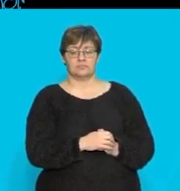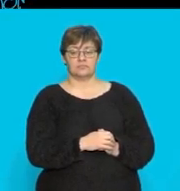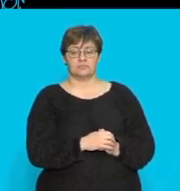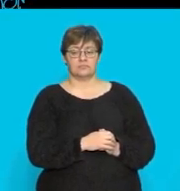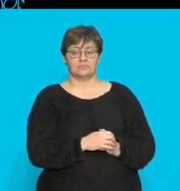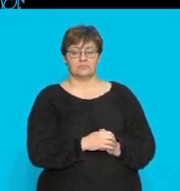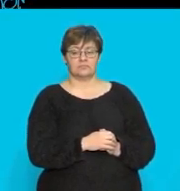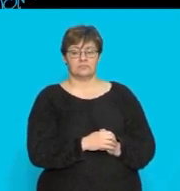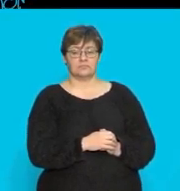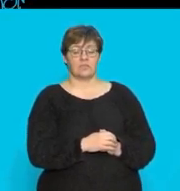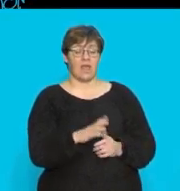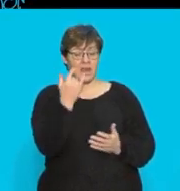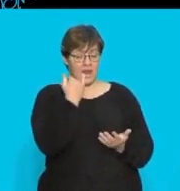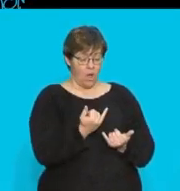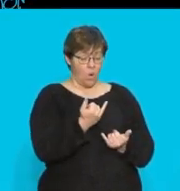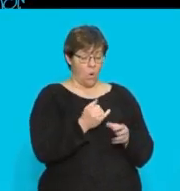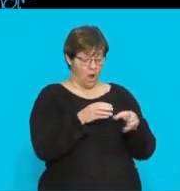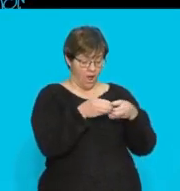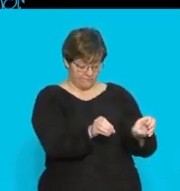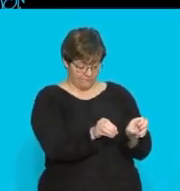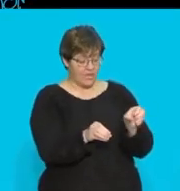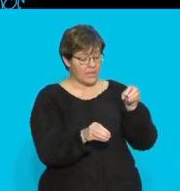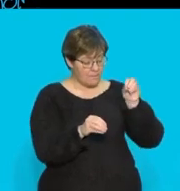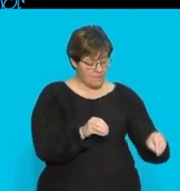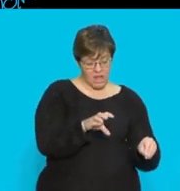and we planted them,